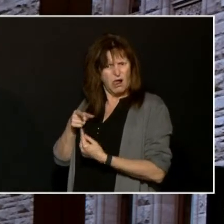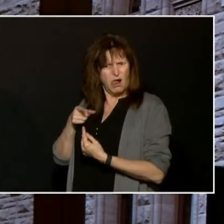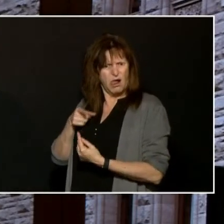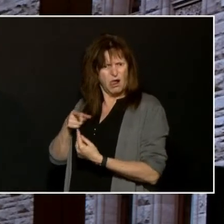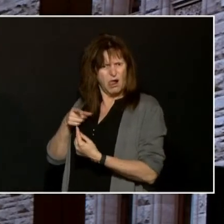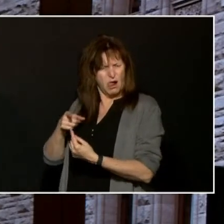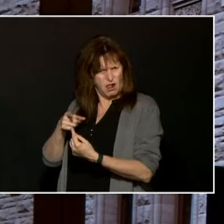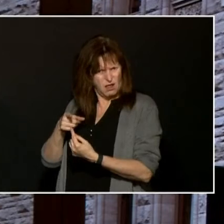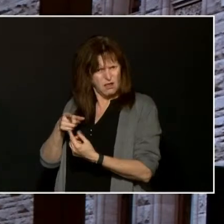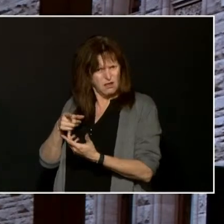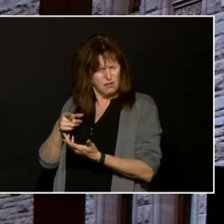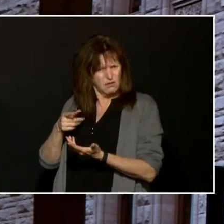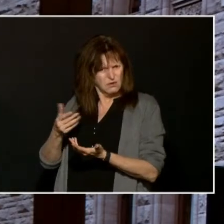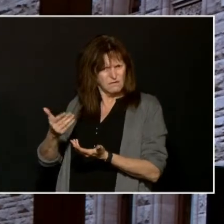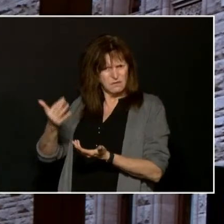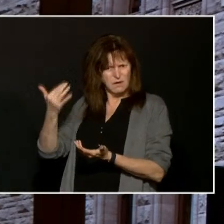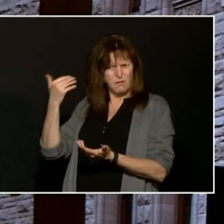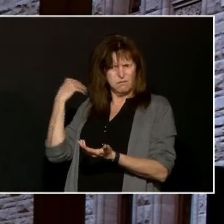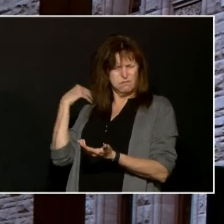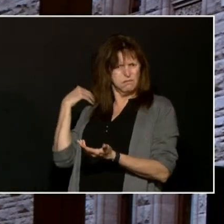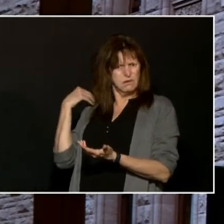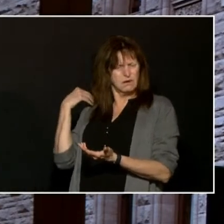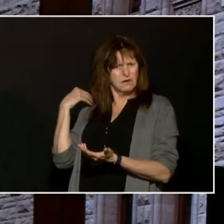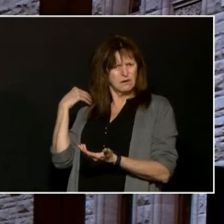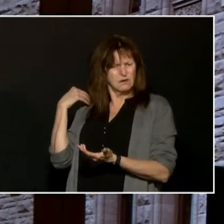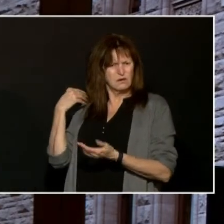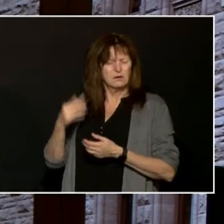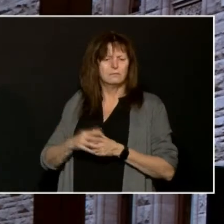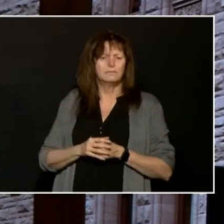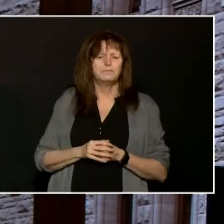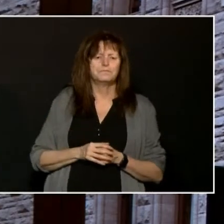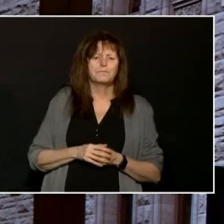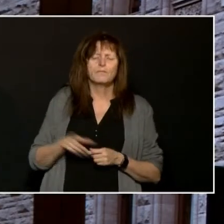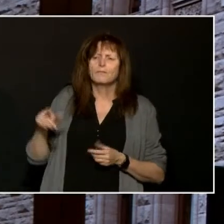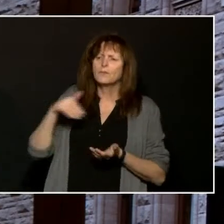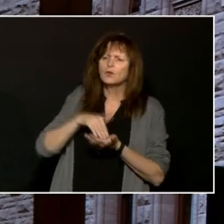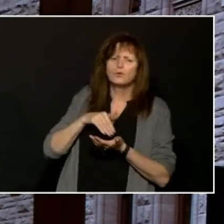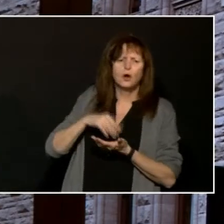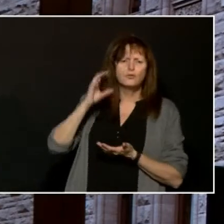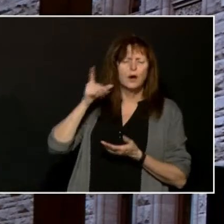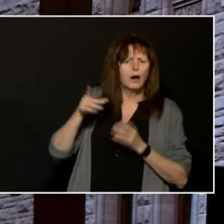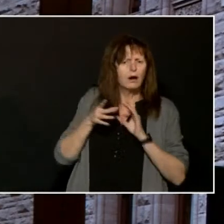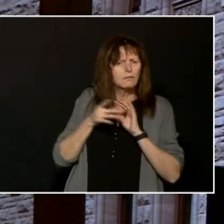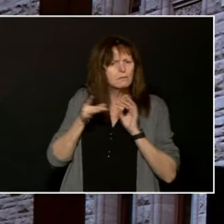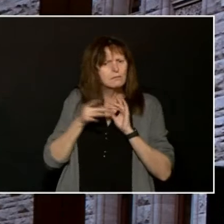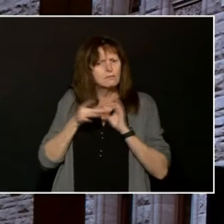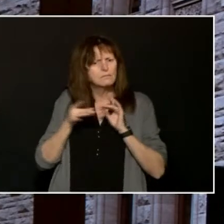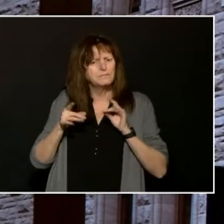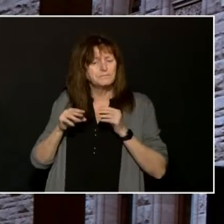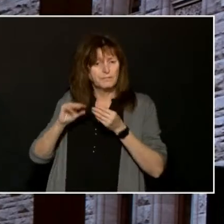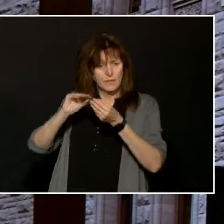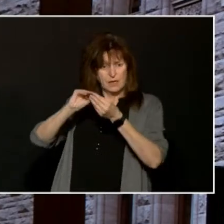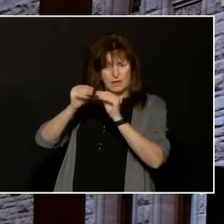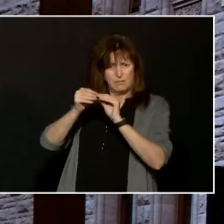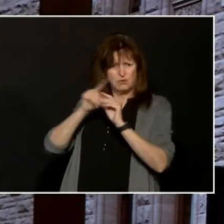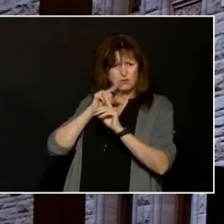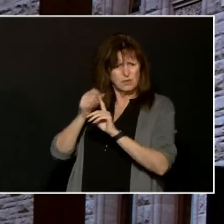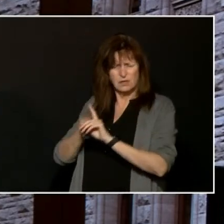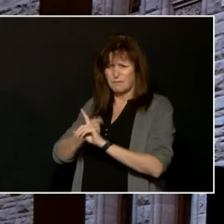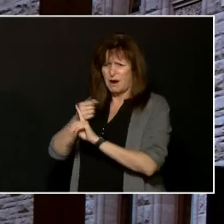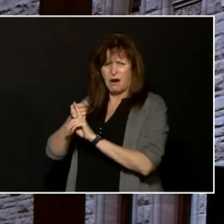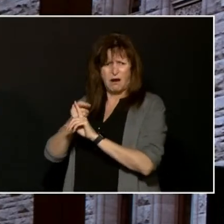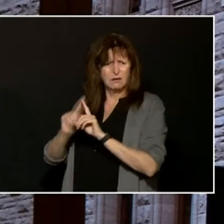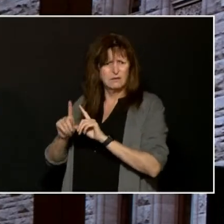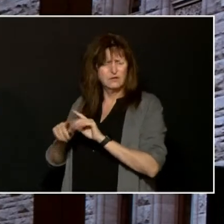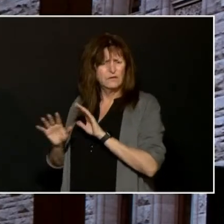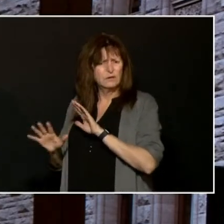weeks ago. And as Dr. Brown has alluded, those numbers are affected in different ways, including transfers as